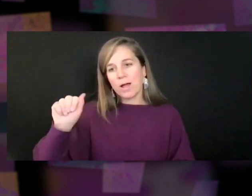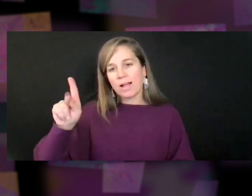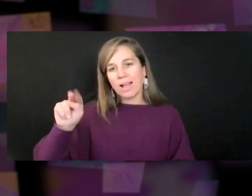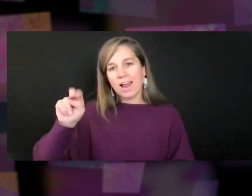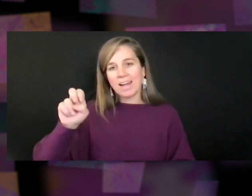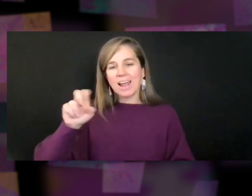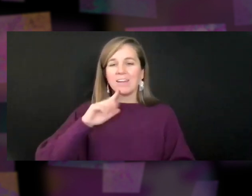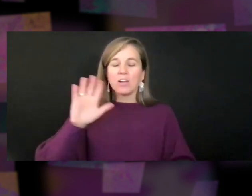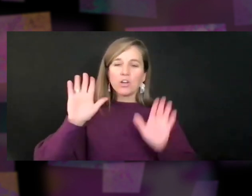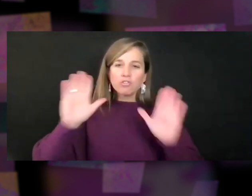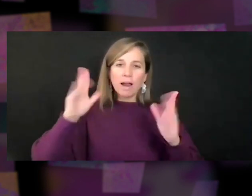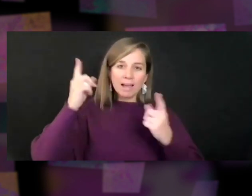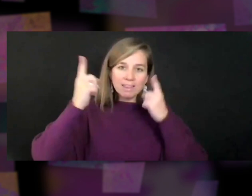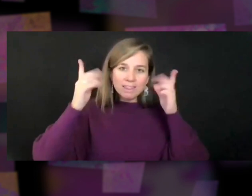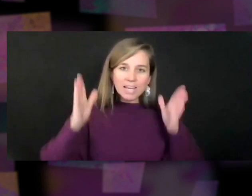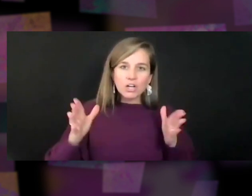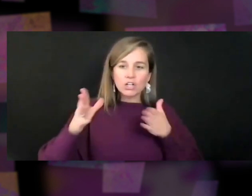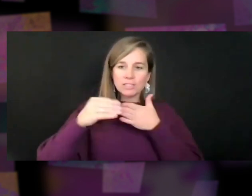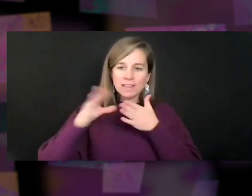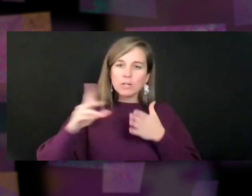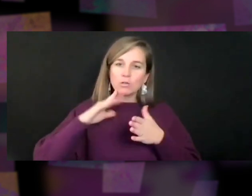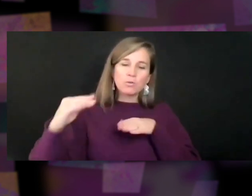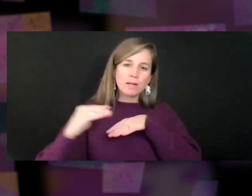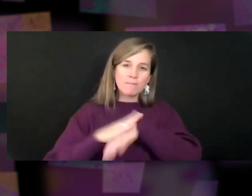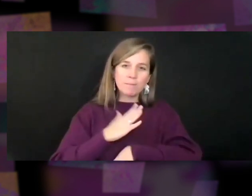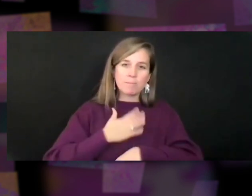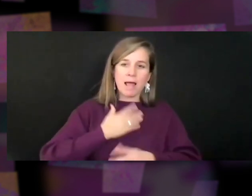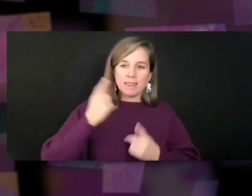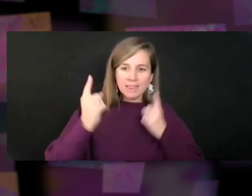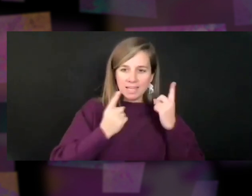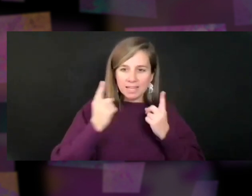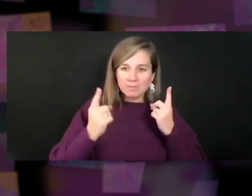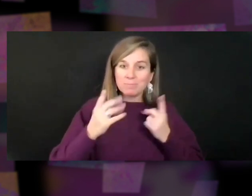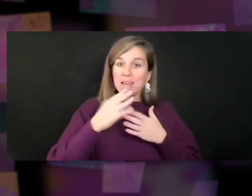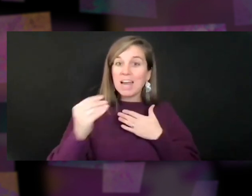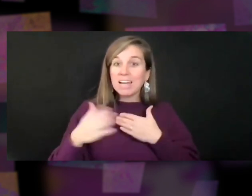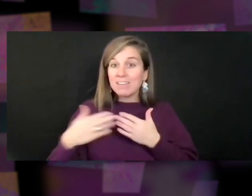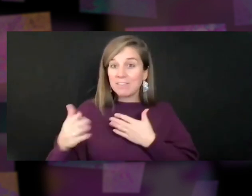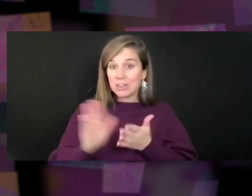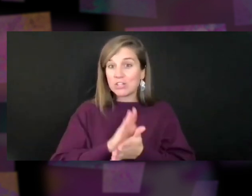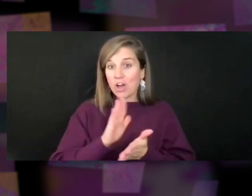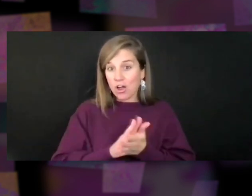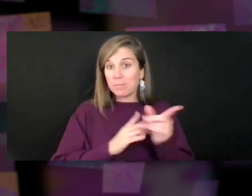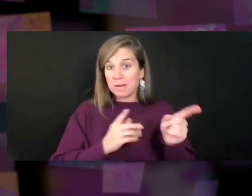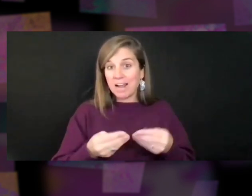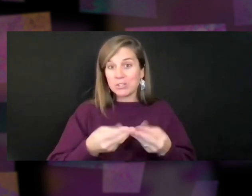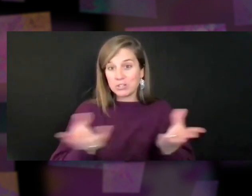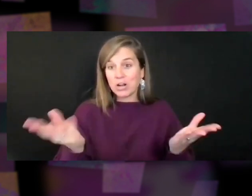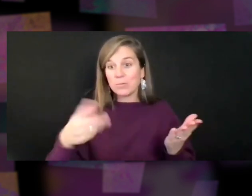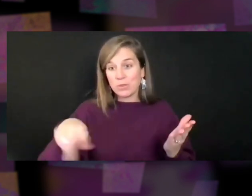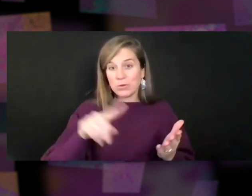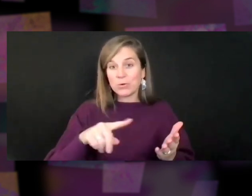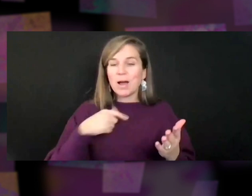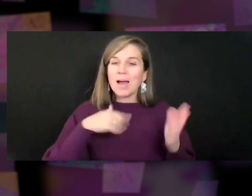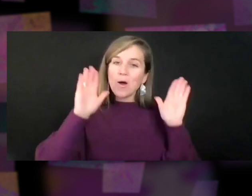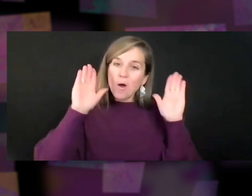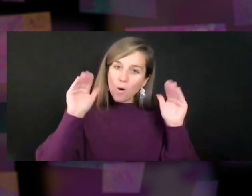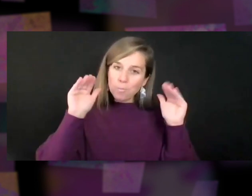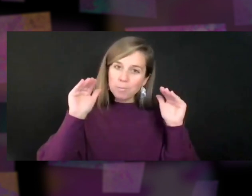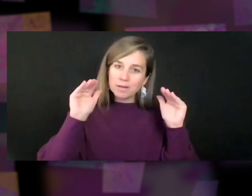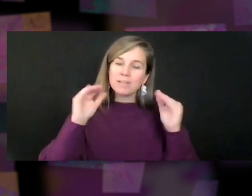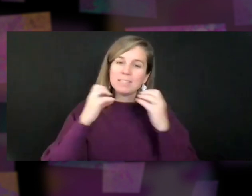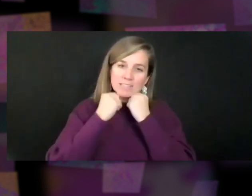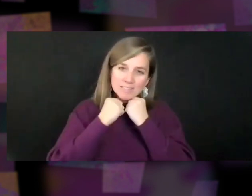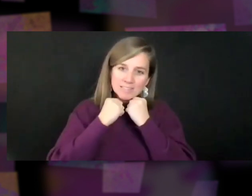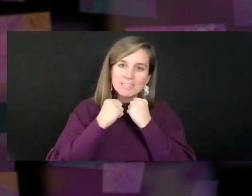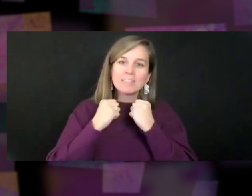thinkers, leaders that have really influenced my thinking, and even the document that I shared with all of you that I hope is a meaningful resource